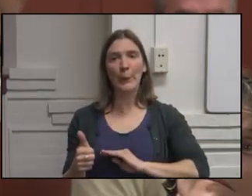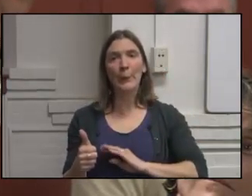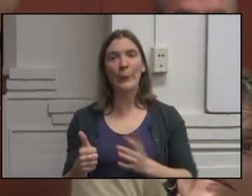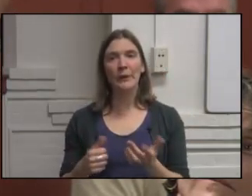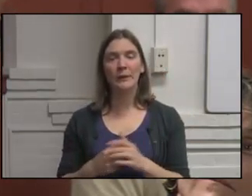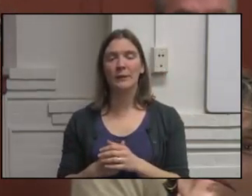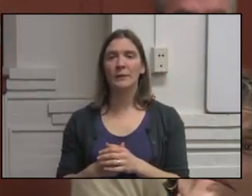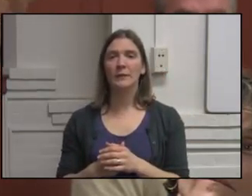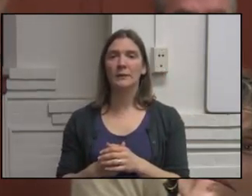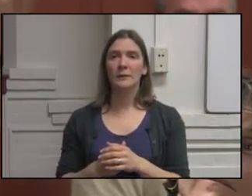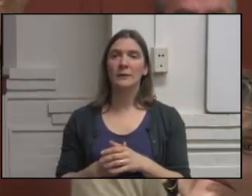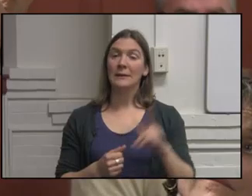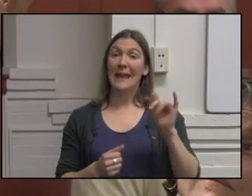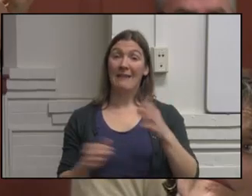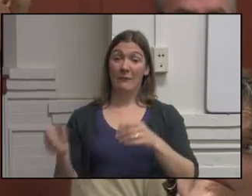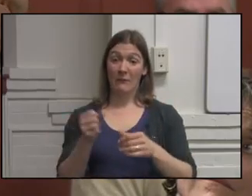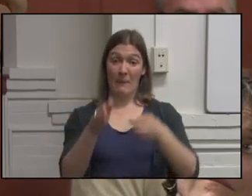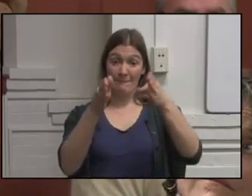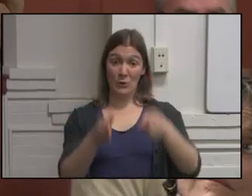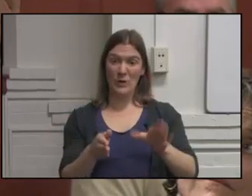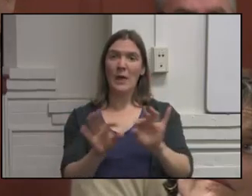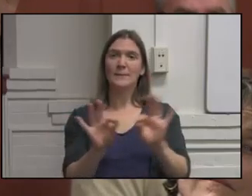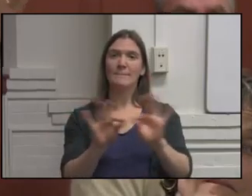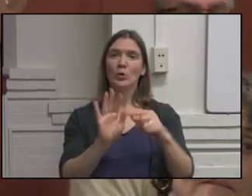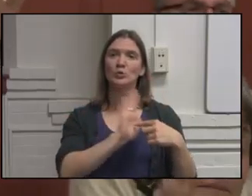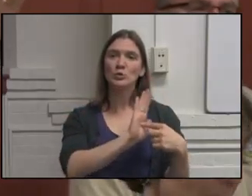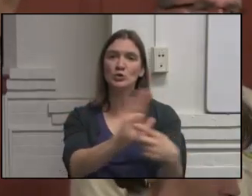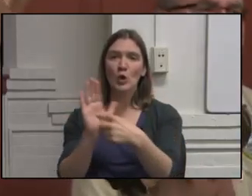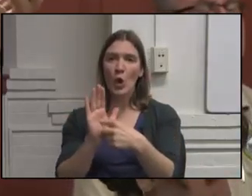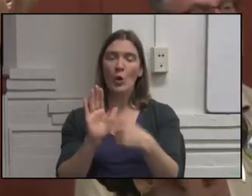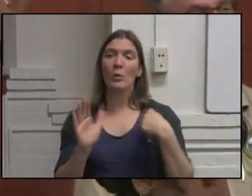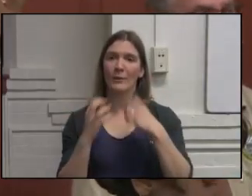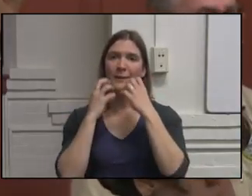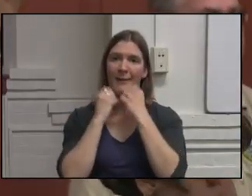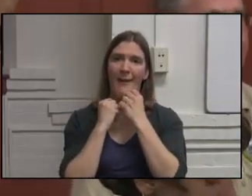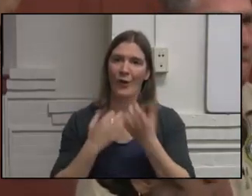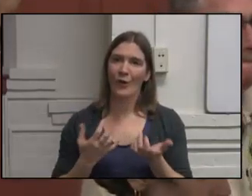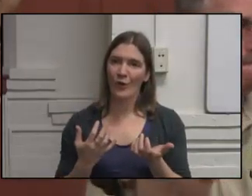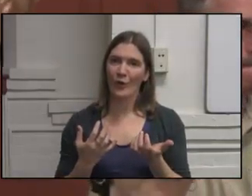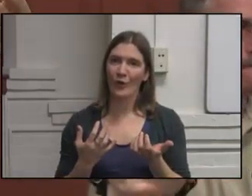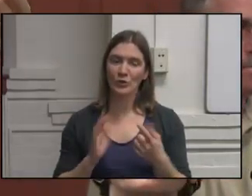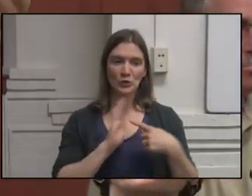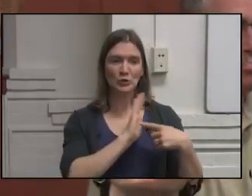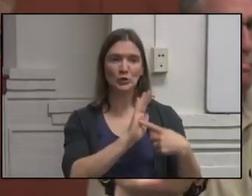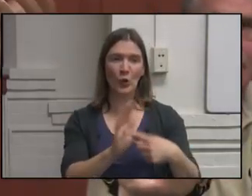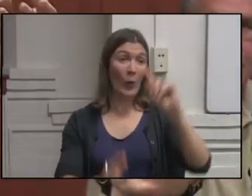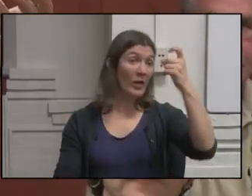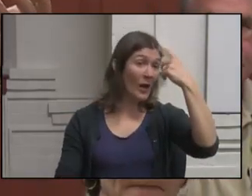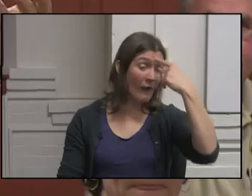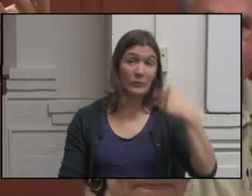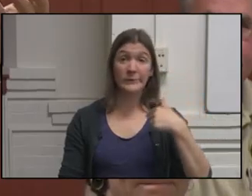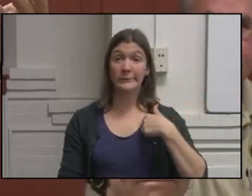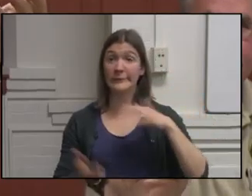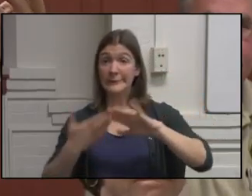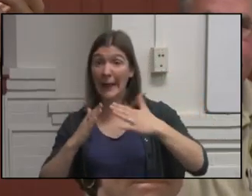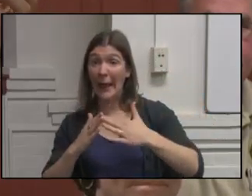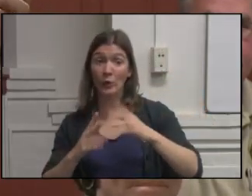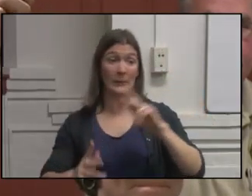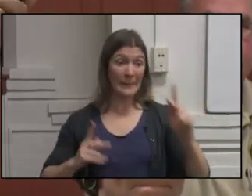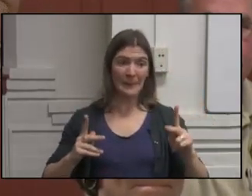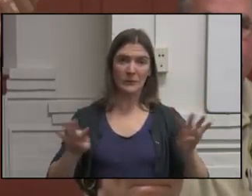is a very important symbol saying that the community, the government, and the